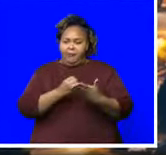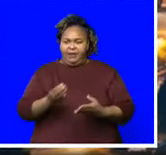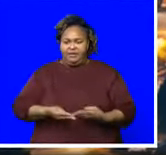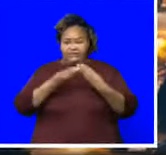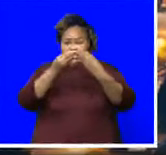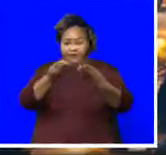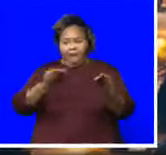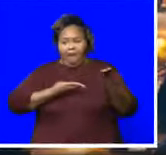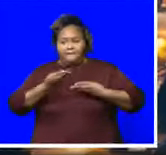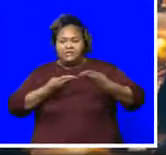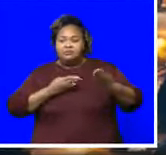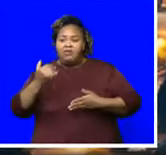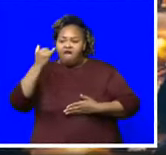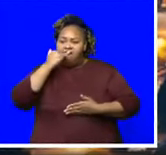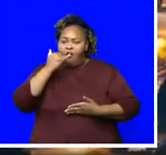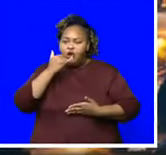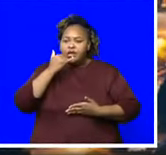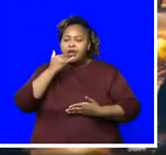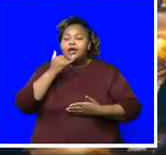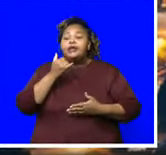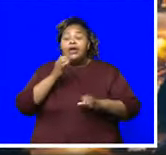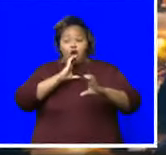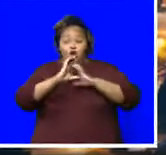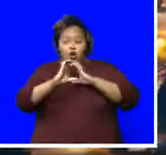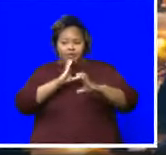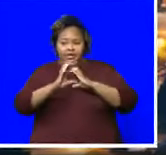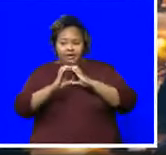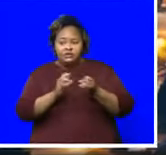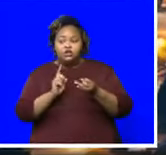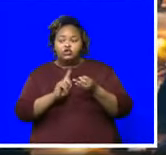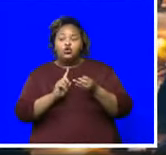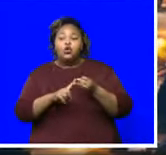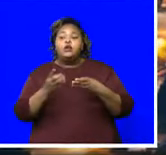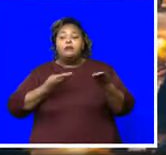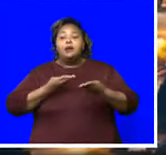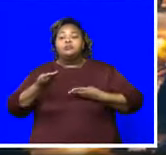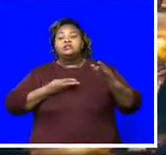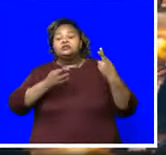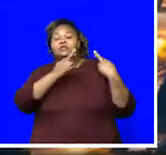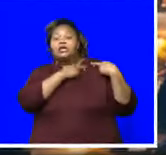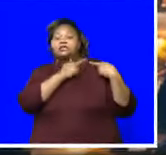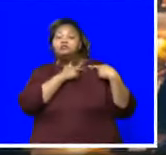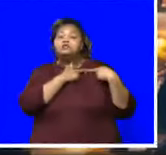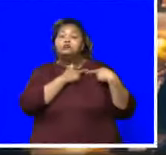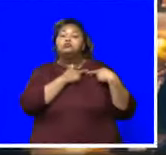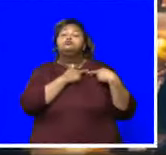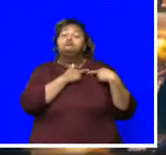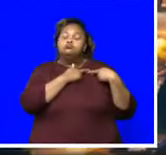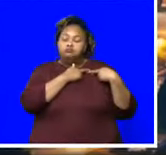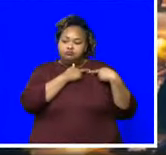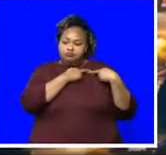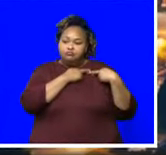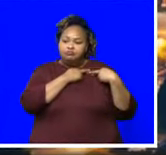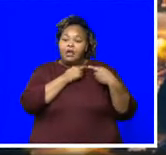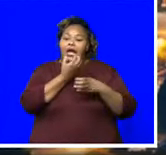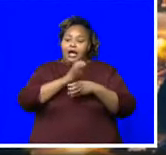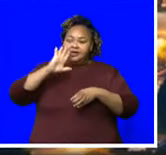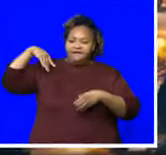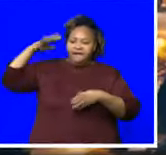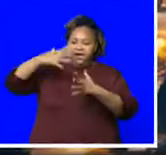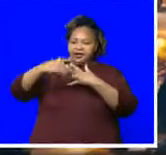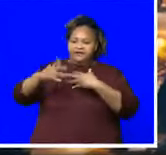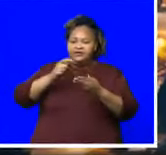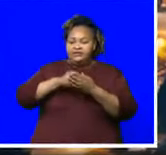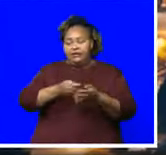nalabathutha imbahla lethengeke kulamanye amave pheceleti ikhulya timvume tekusebenda. Umphathi walelibandla Mvila Wembi Dlamini uthile